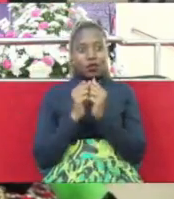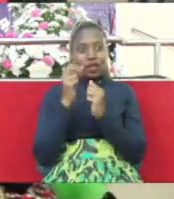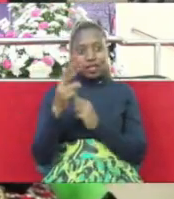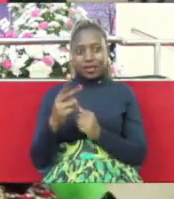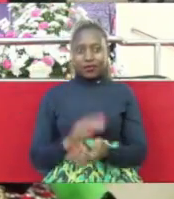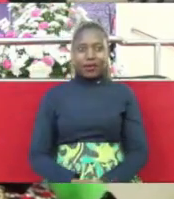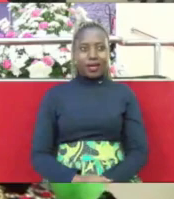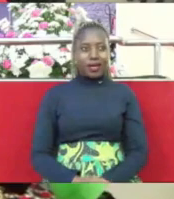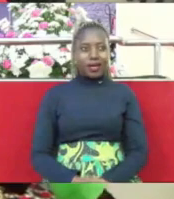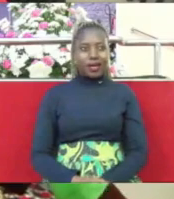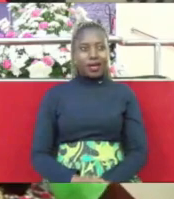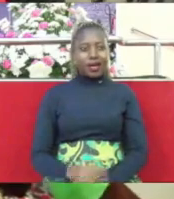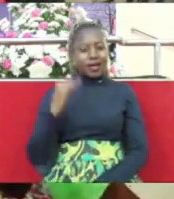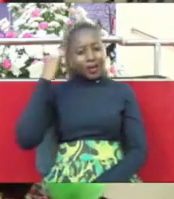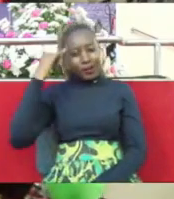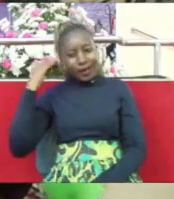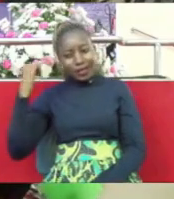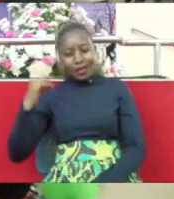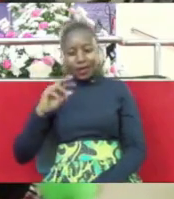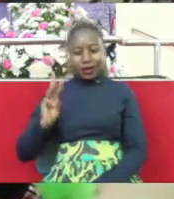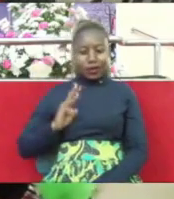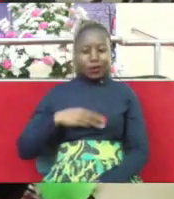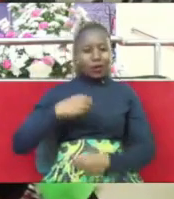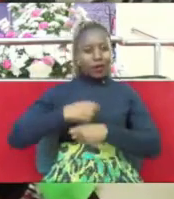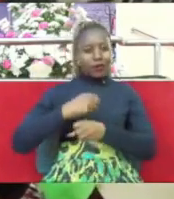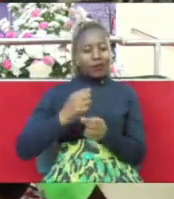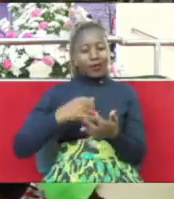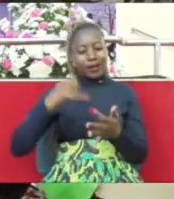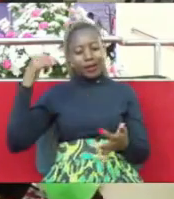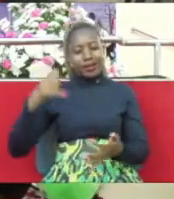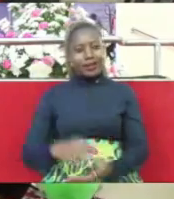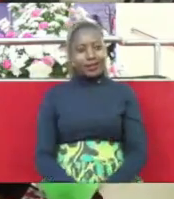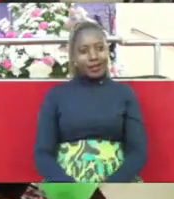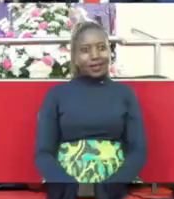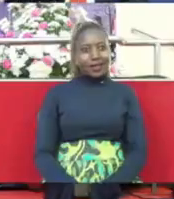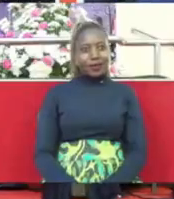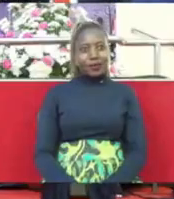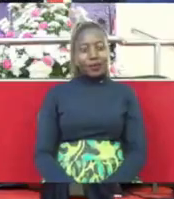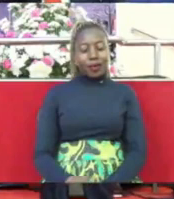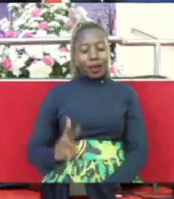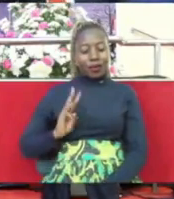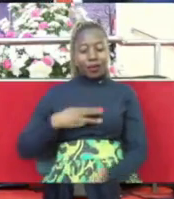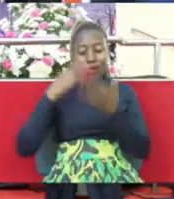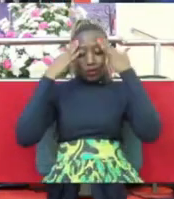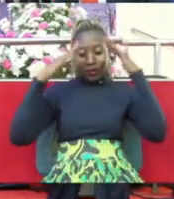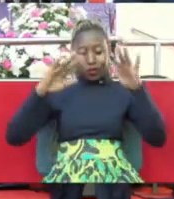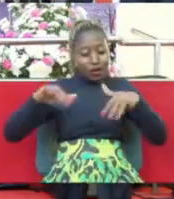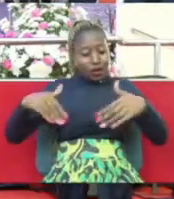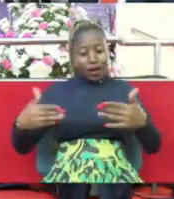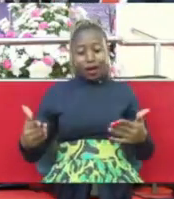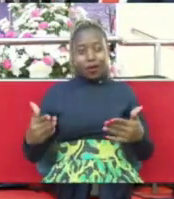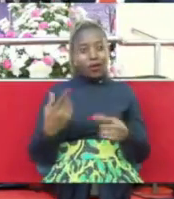mwingine, imagine tumetoboa. Mwambie mwenzako mwingine kwamba tumeitoboa. We may not know how, but tume Weda tusijue ni